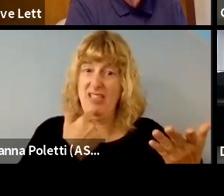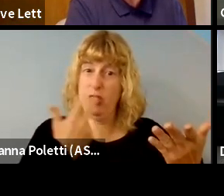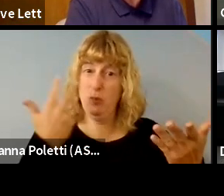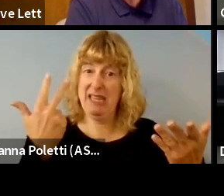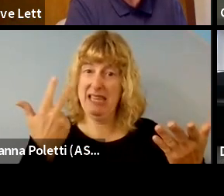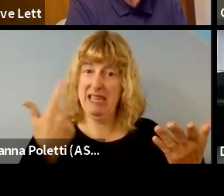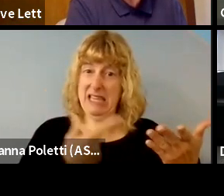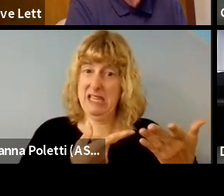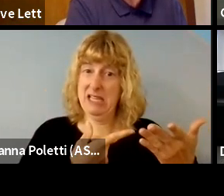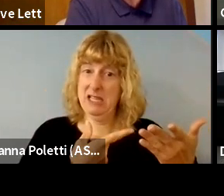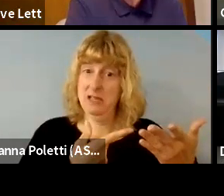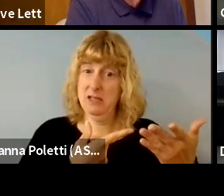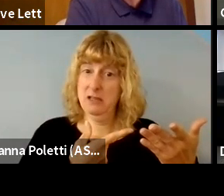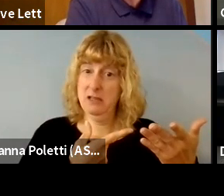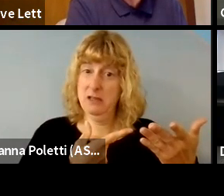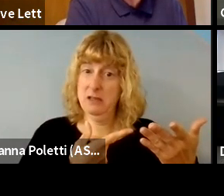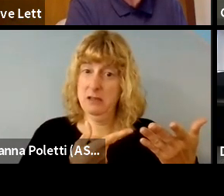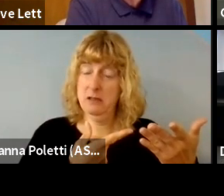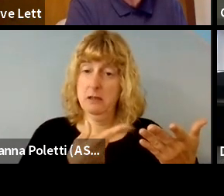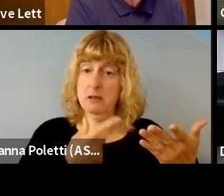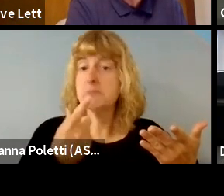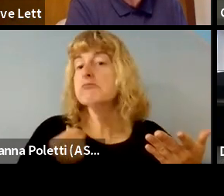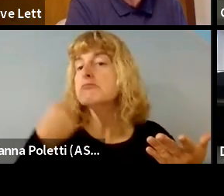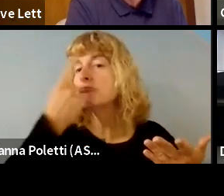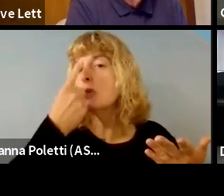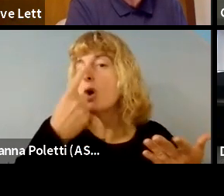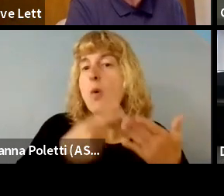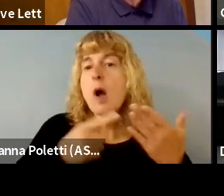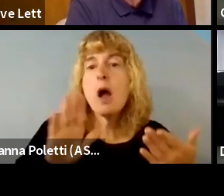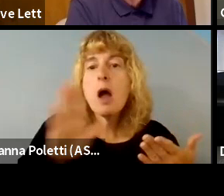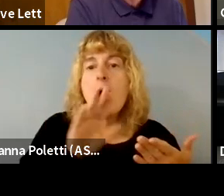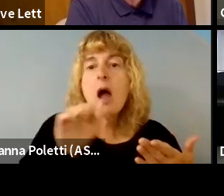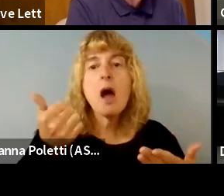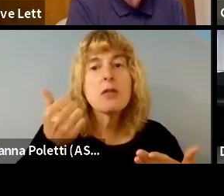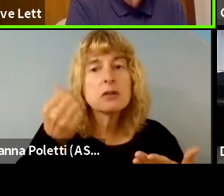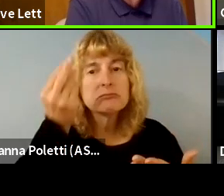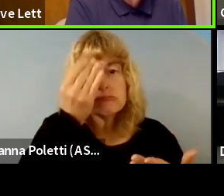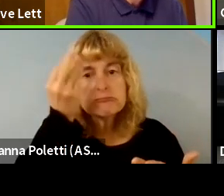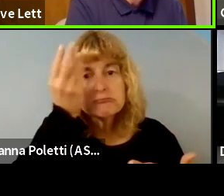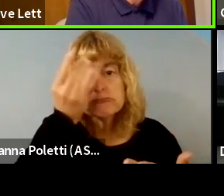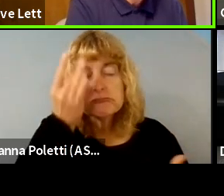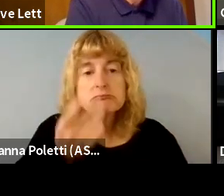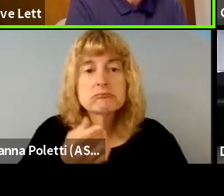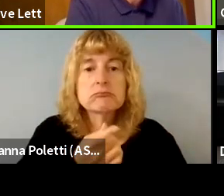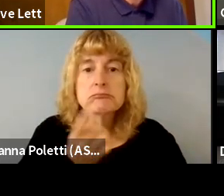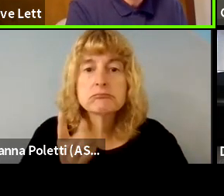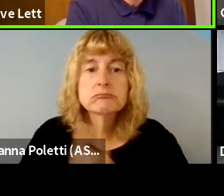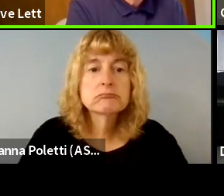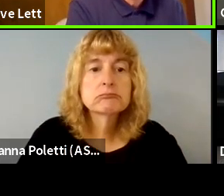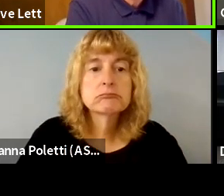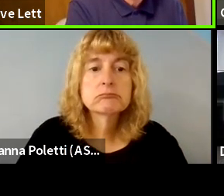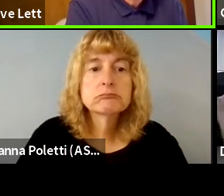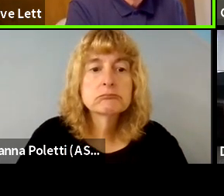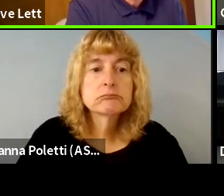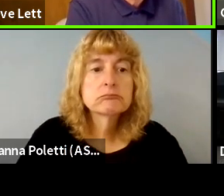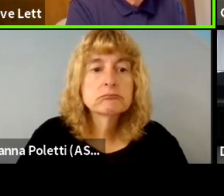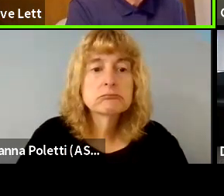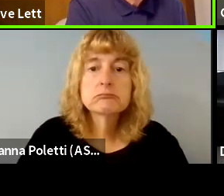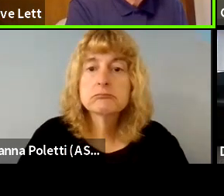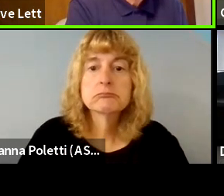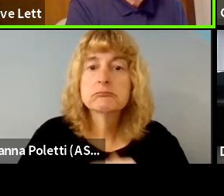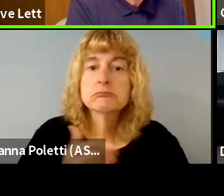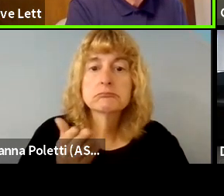Well, I'm wondering what others' thoughts are on what I just said. Okay, Glenn.